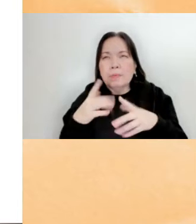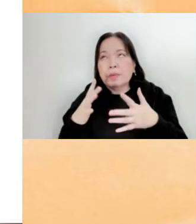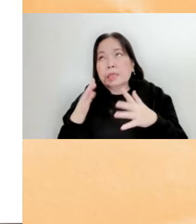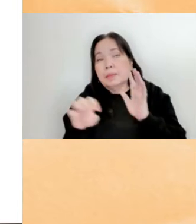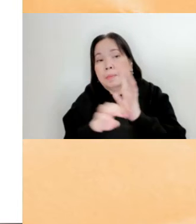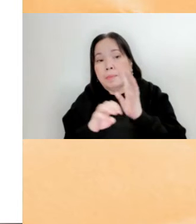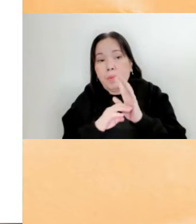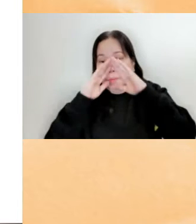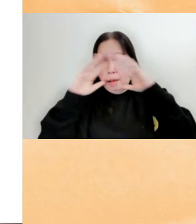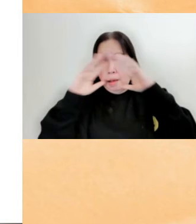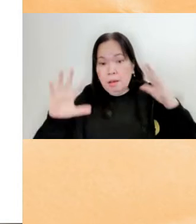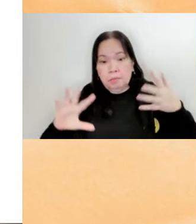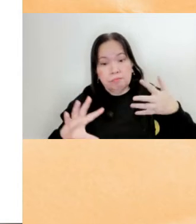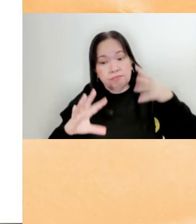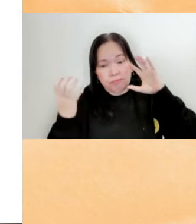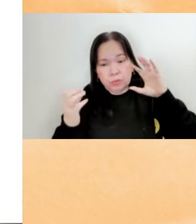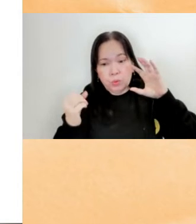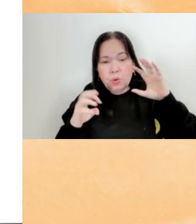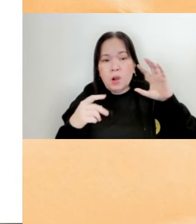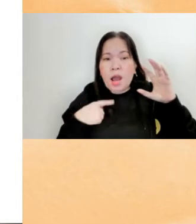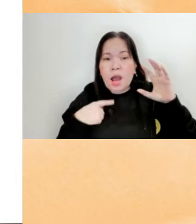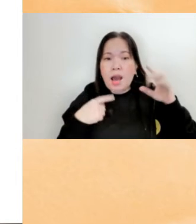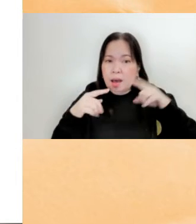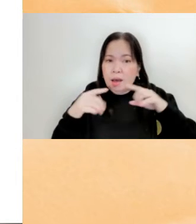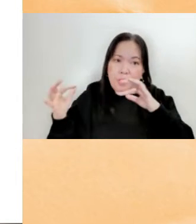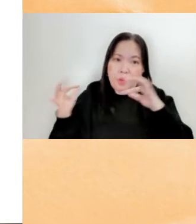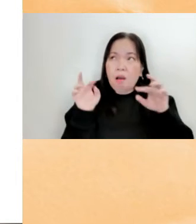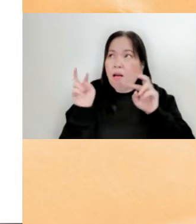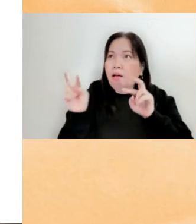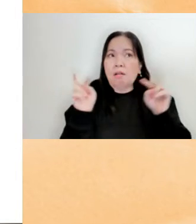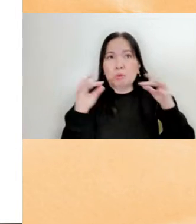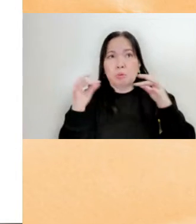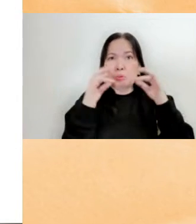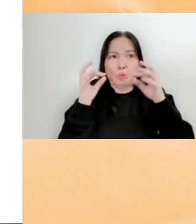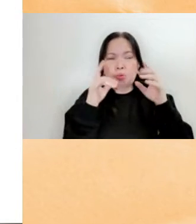or they're witness or victims of war, and they witness